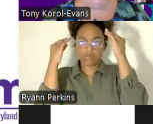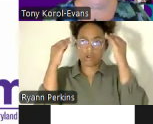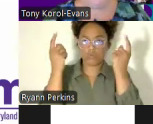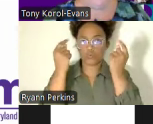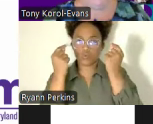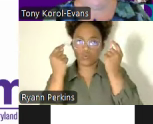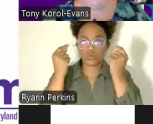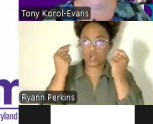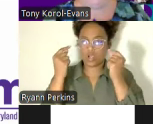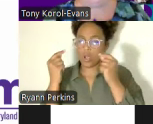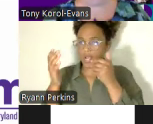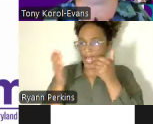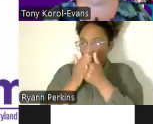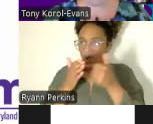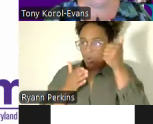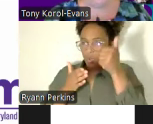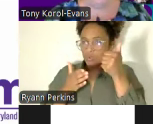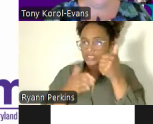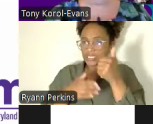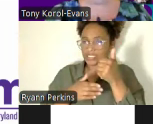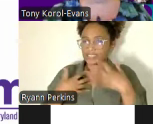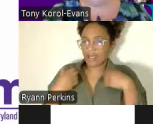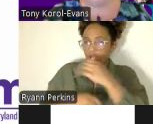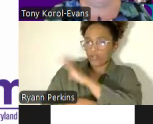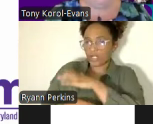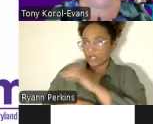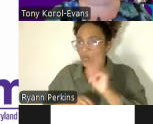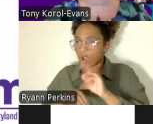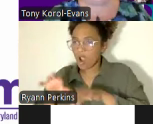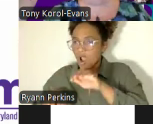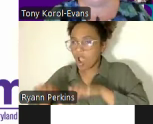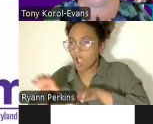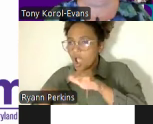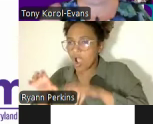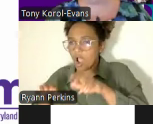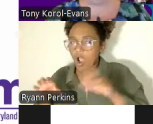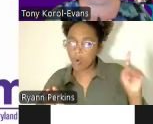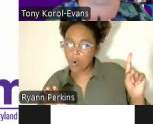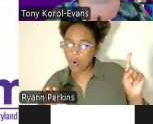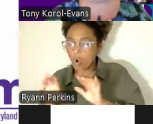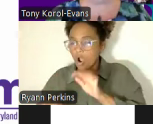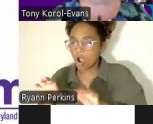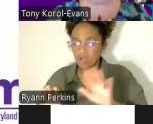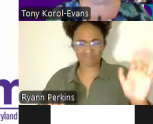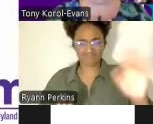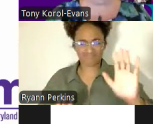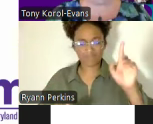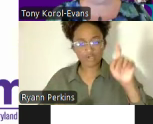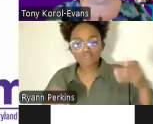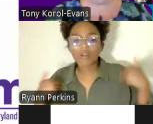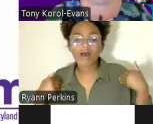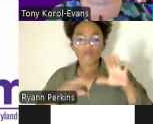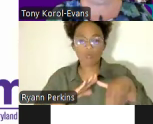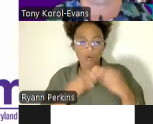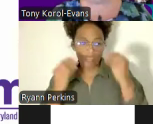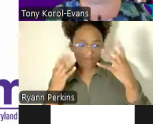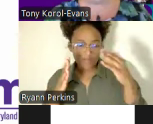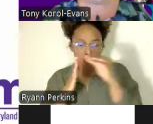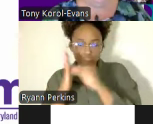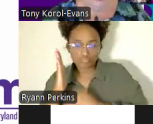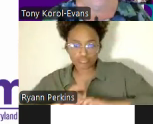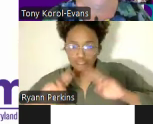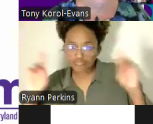where the closest health clinic is. You should know that. You should have a book that has all of these resources and referrals in it. And